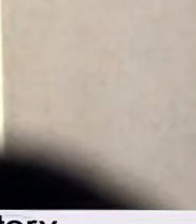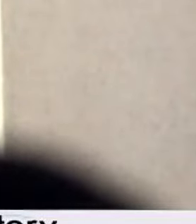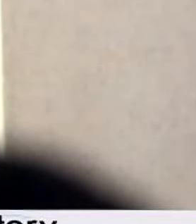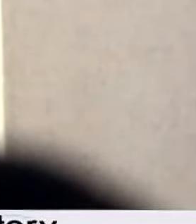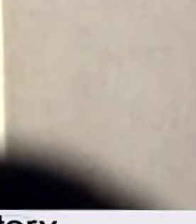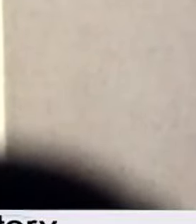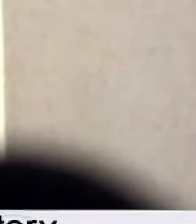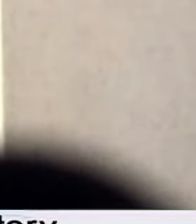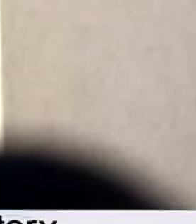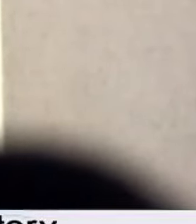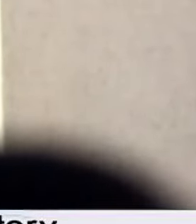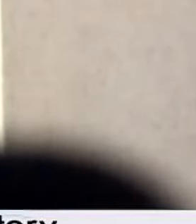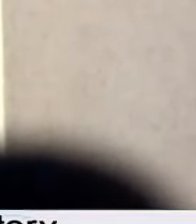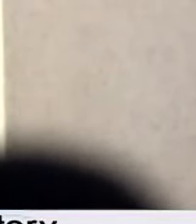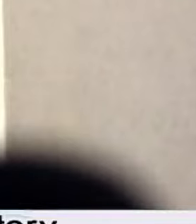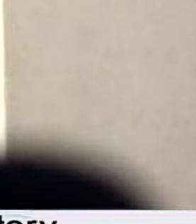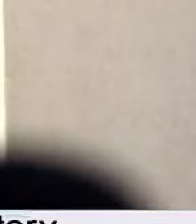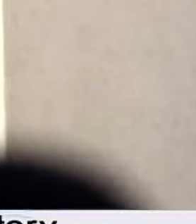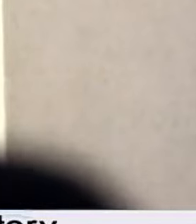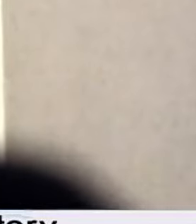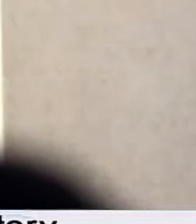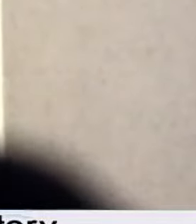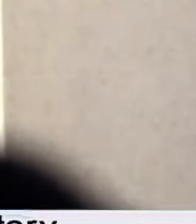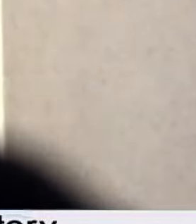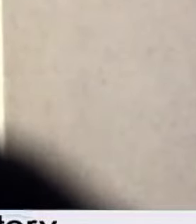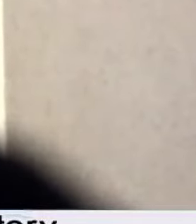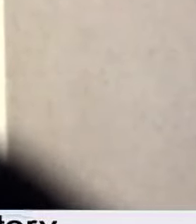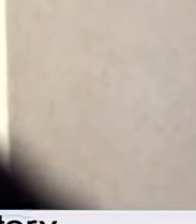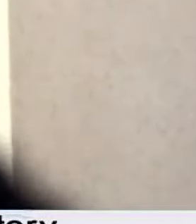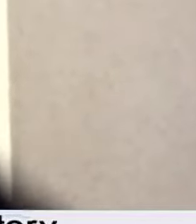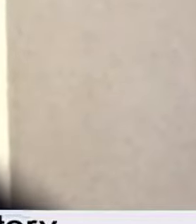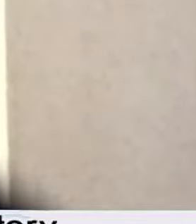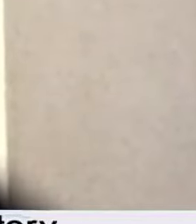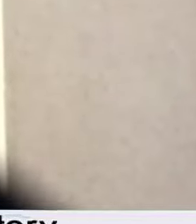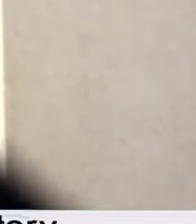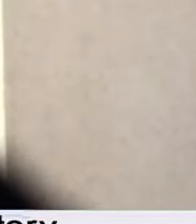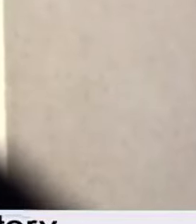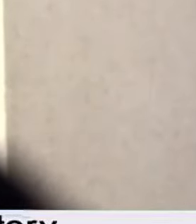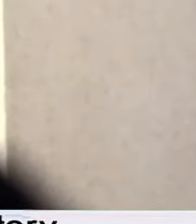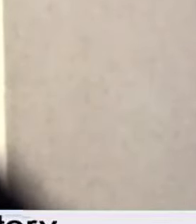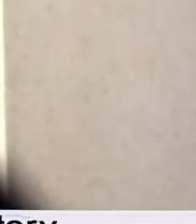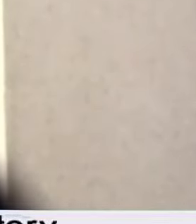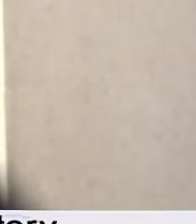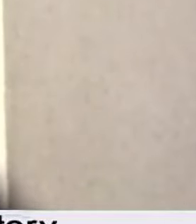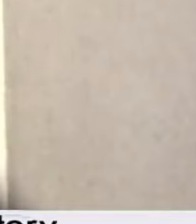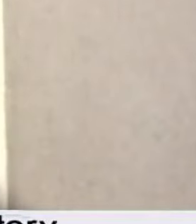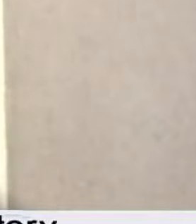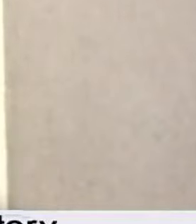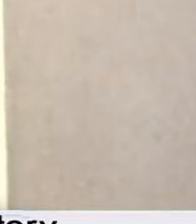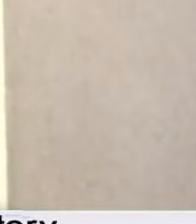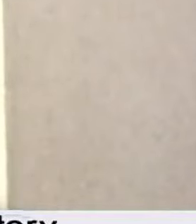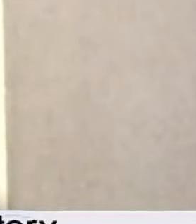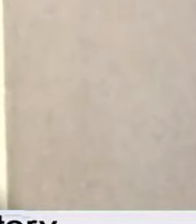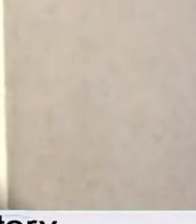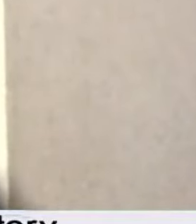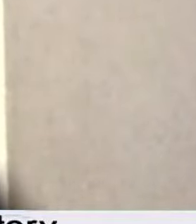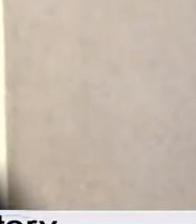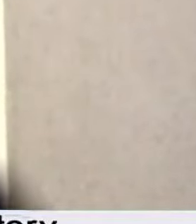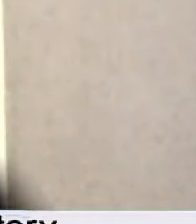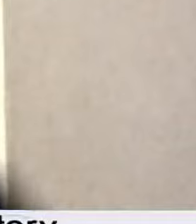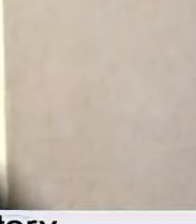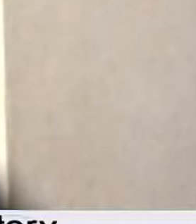had just invited me to preach in the revival meetings. And then on my way to his service,